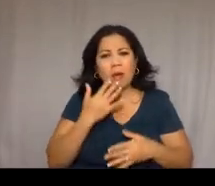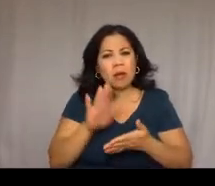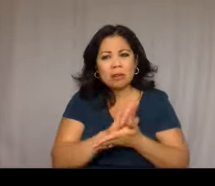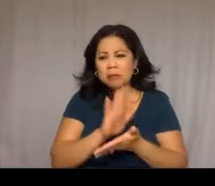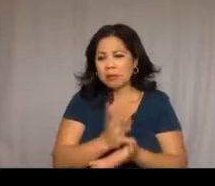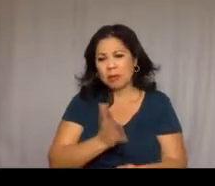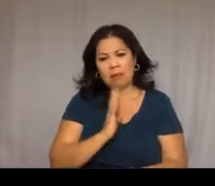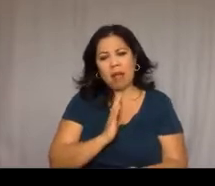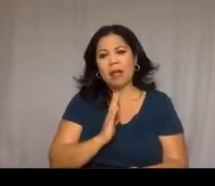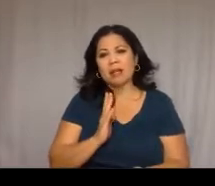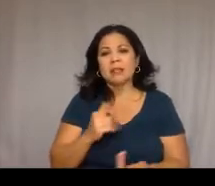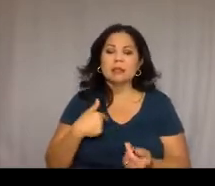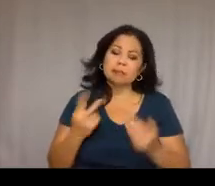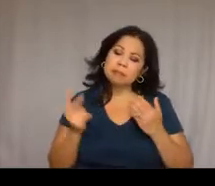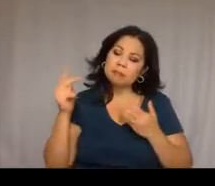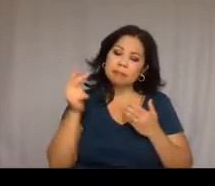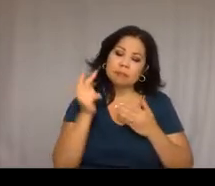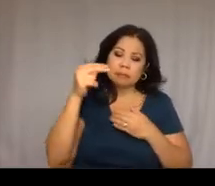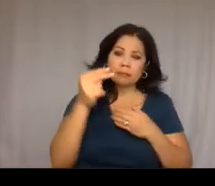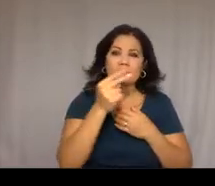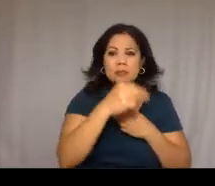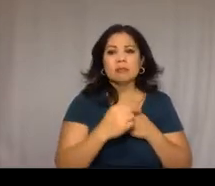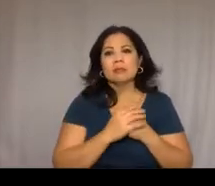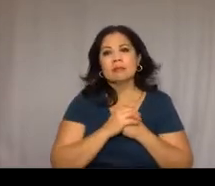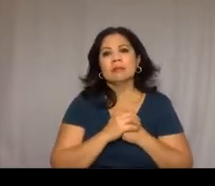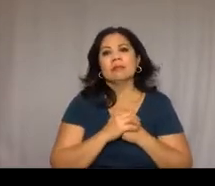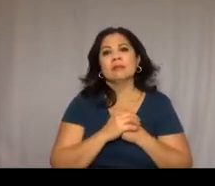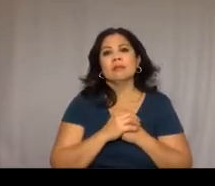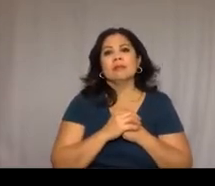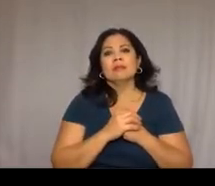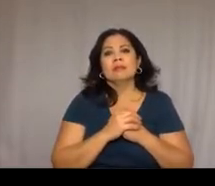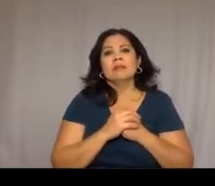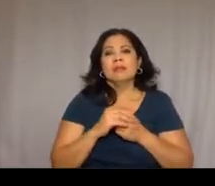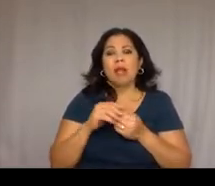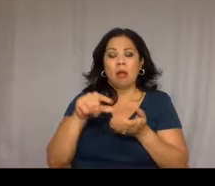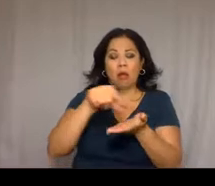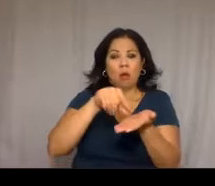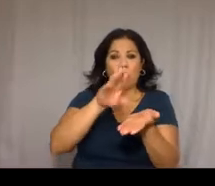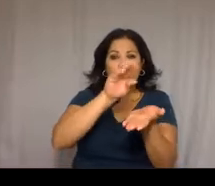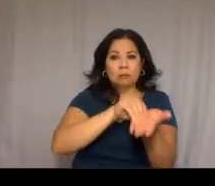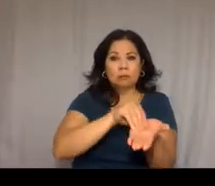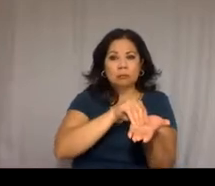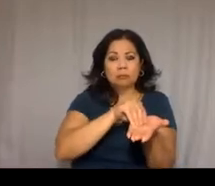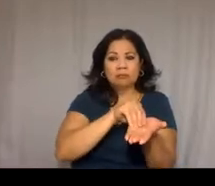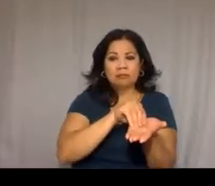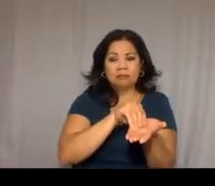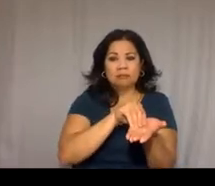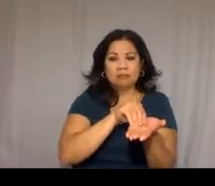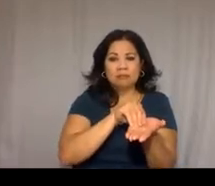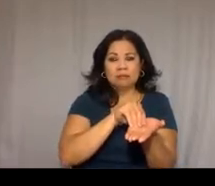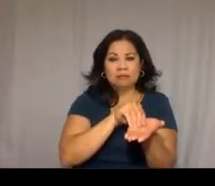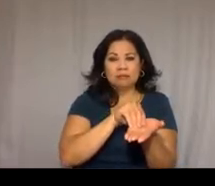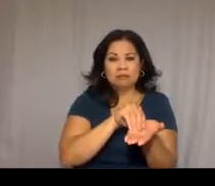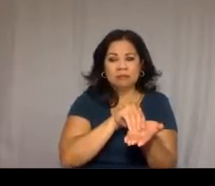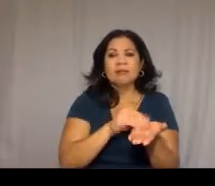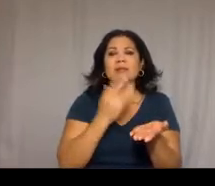let's see, I'm going to just cut this guy out, and then we're going to glue it right onto the colored paper, and